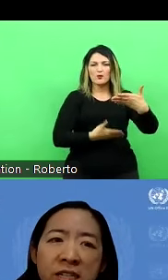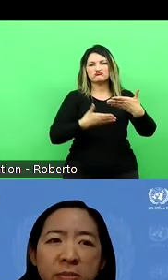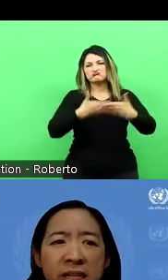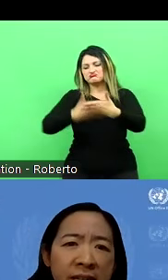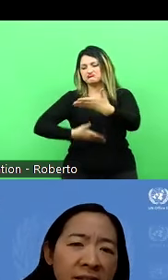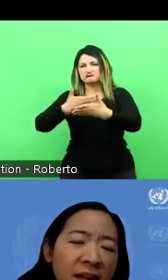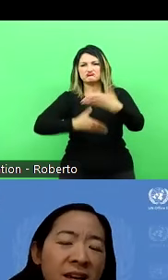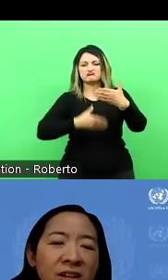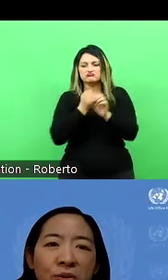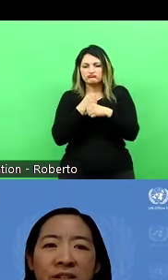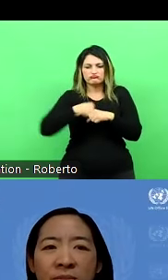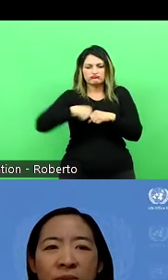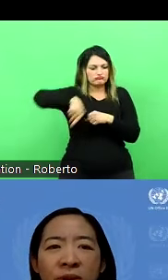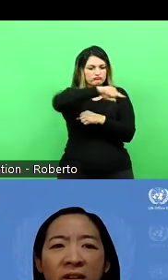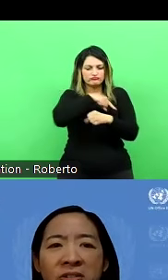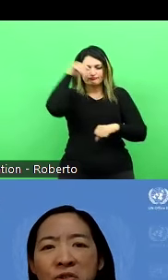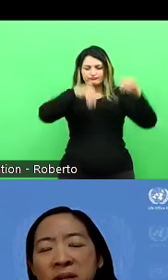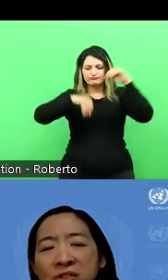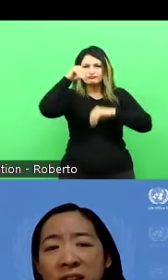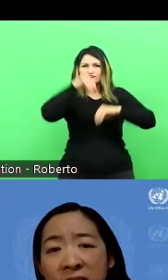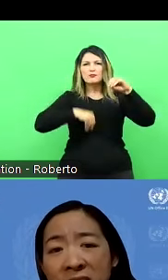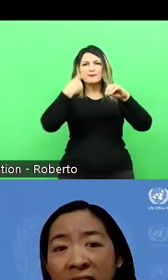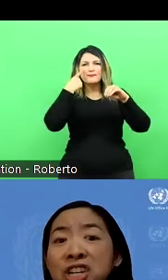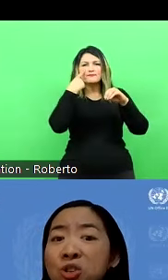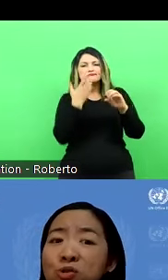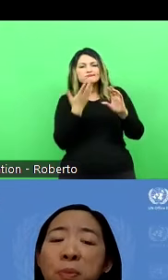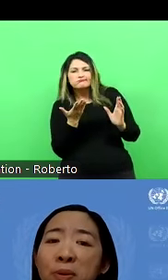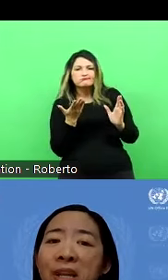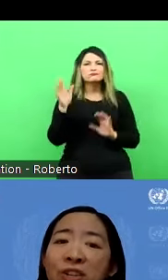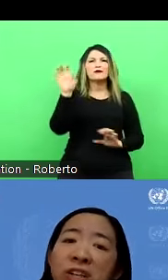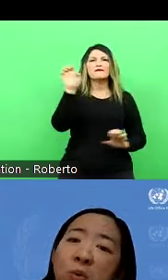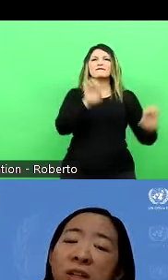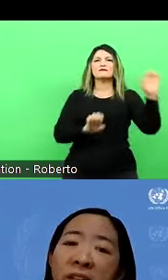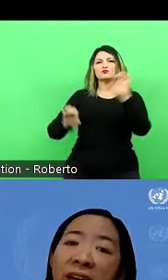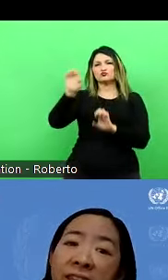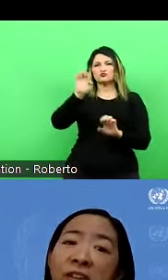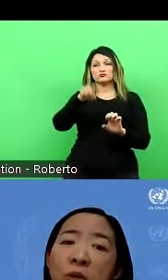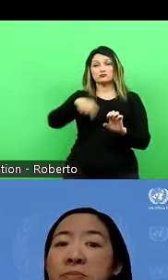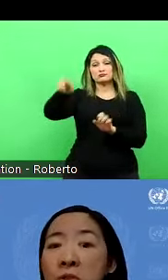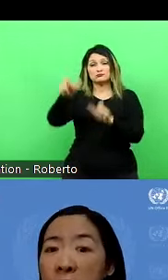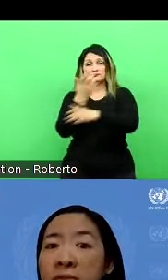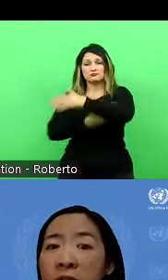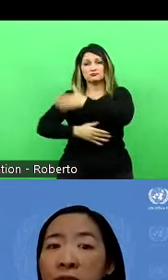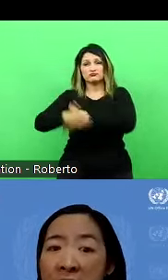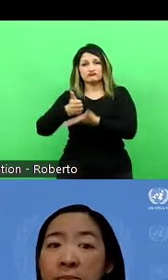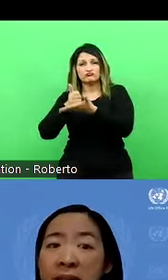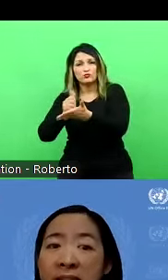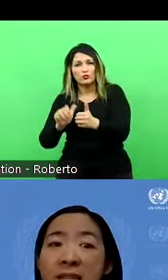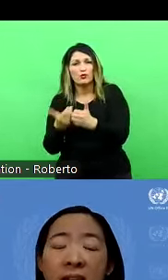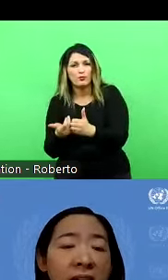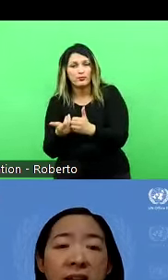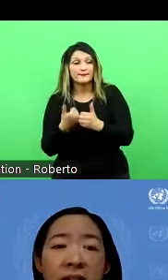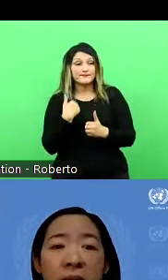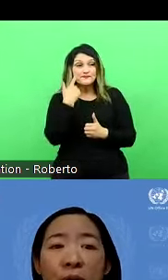with disabilities. So as Carlos also mentioned, that there is a huge population in the world that are living with some sort of